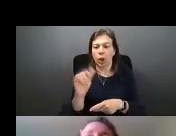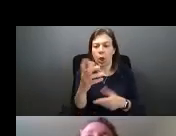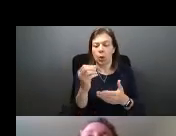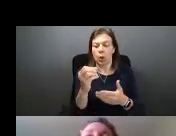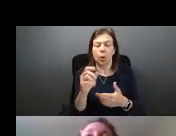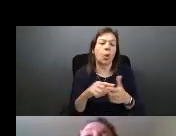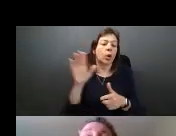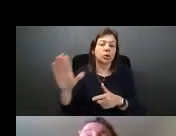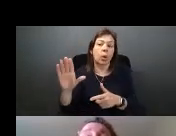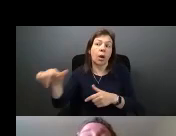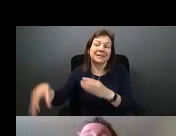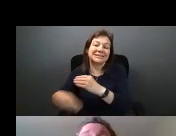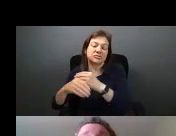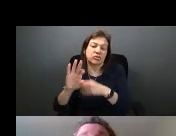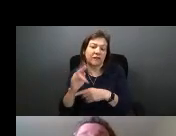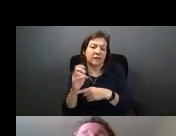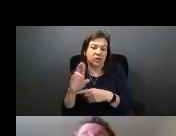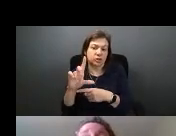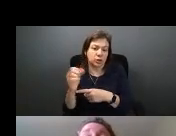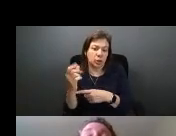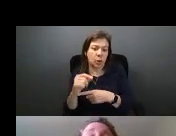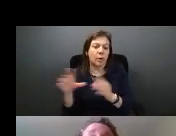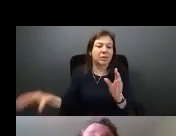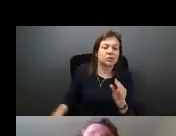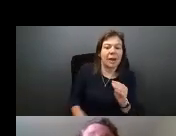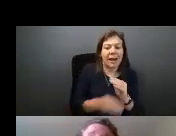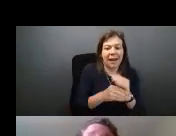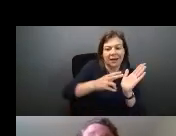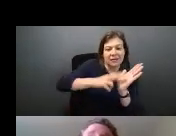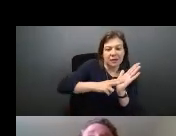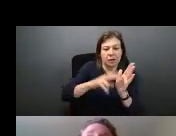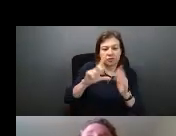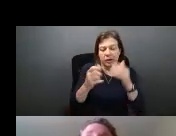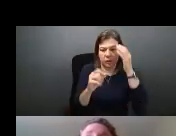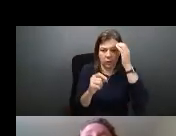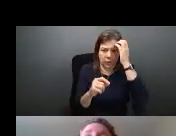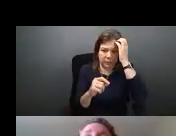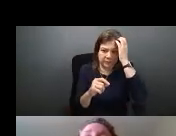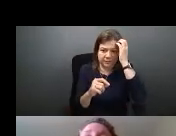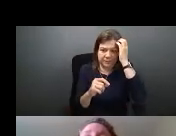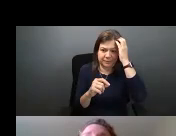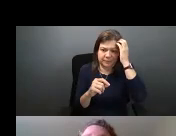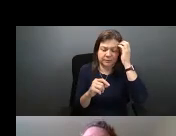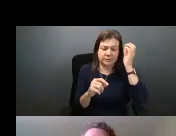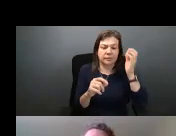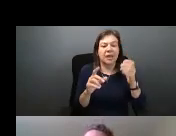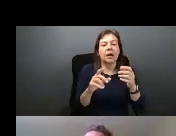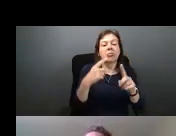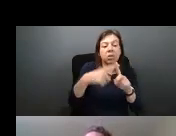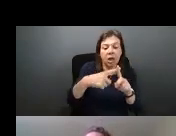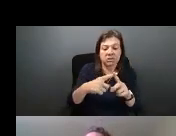funders, but to use the contract logo in addition to these